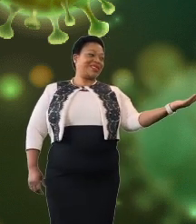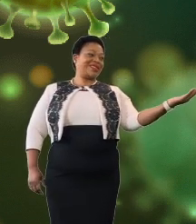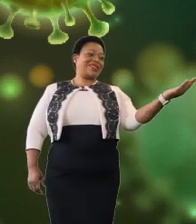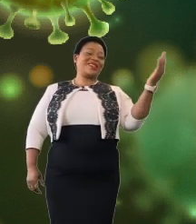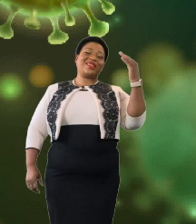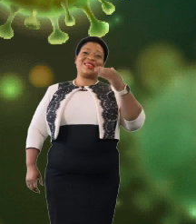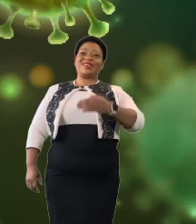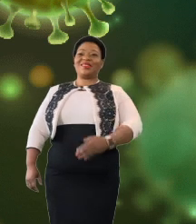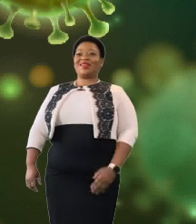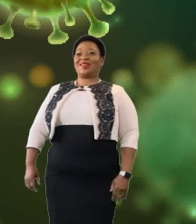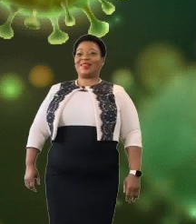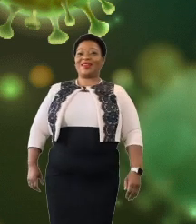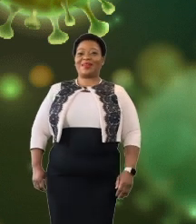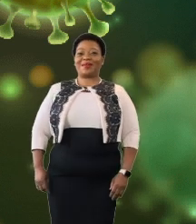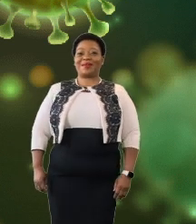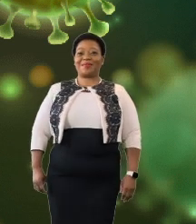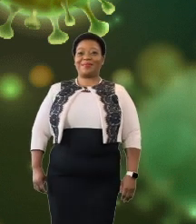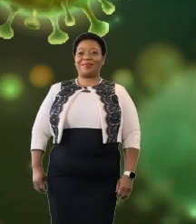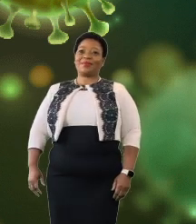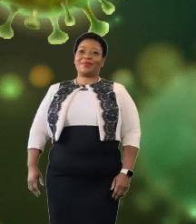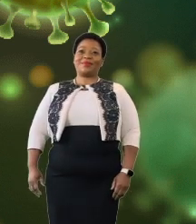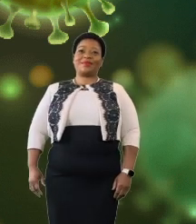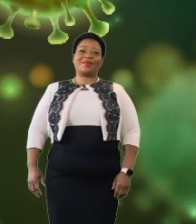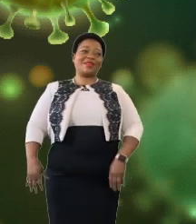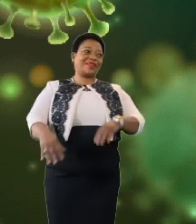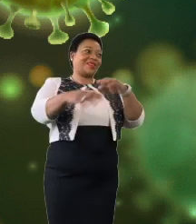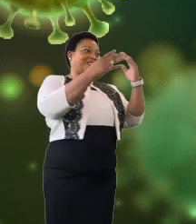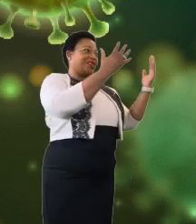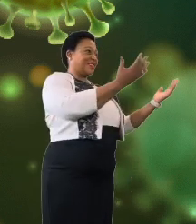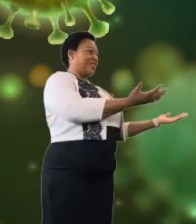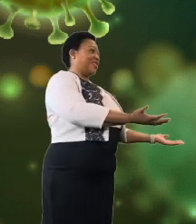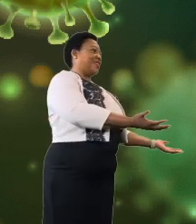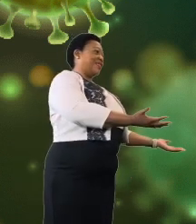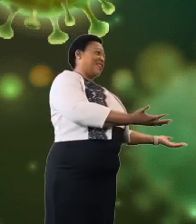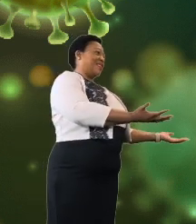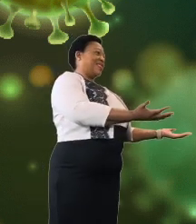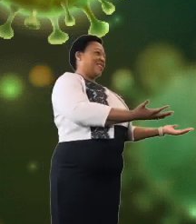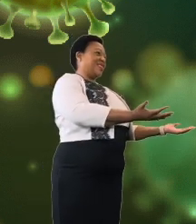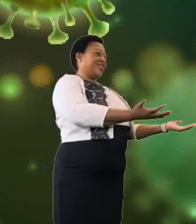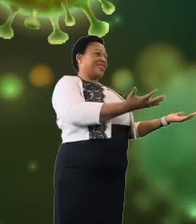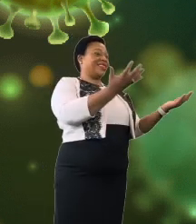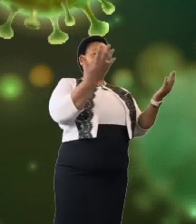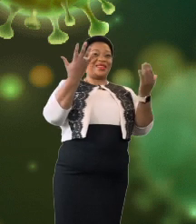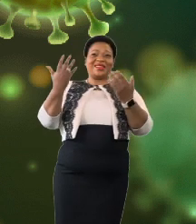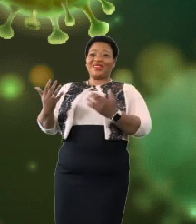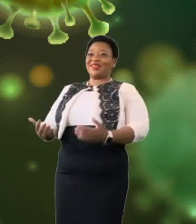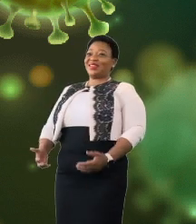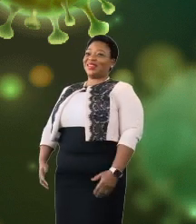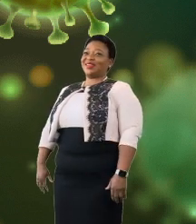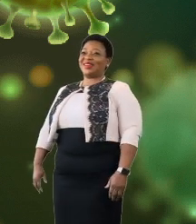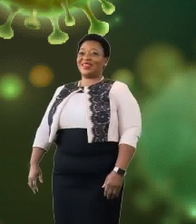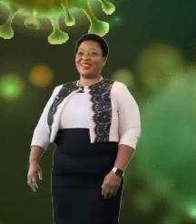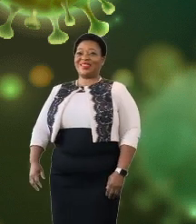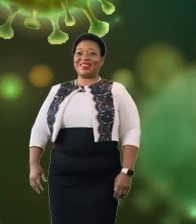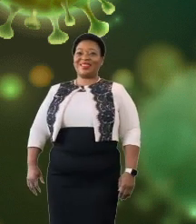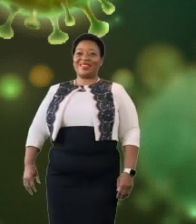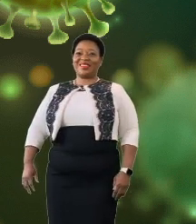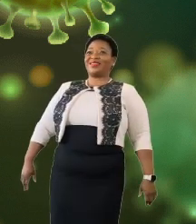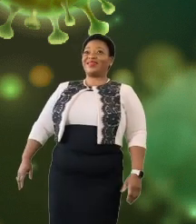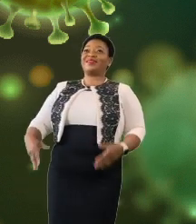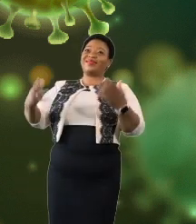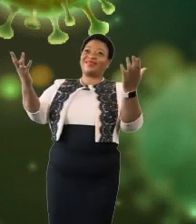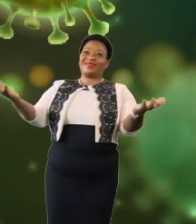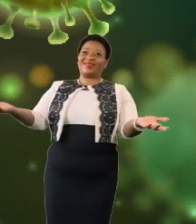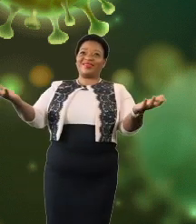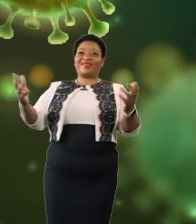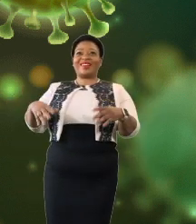recommendations on a central point of contact for businesses that are getting back online and that